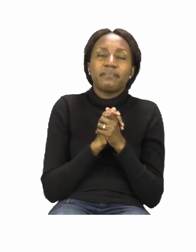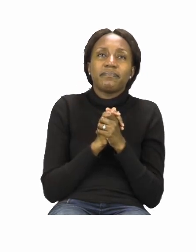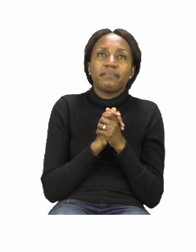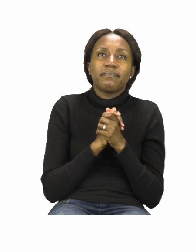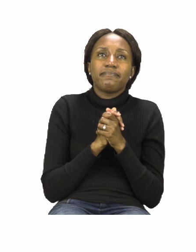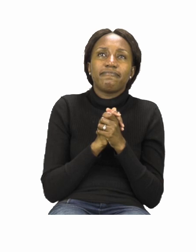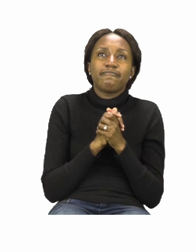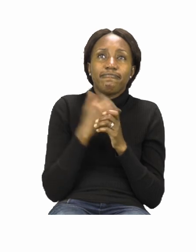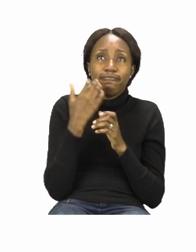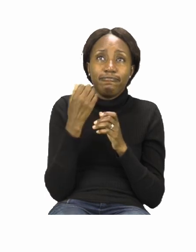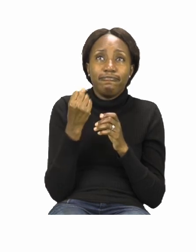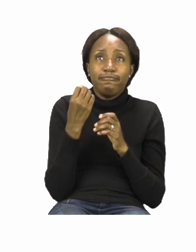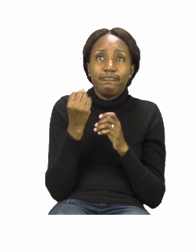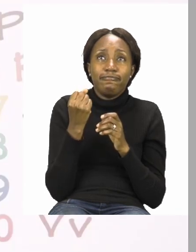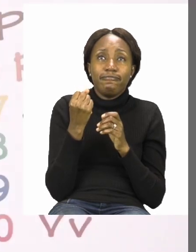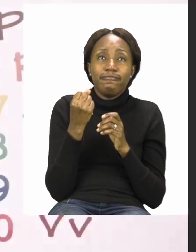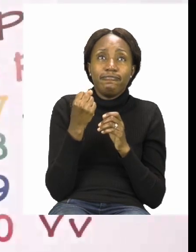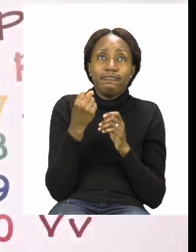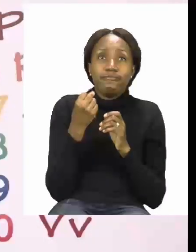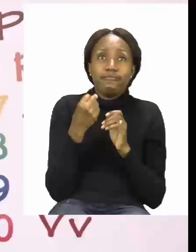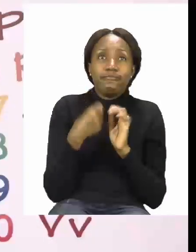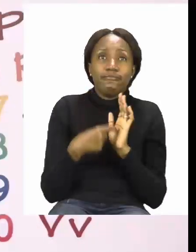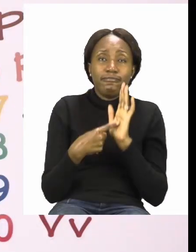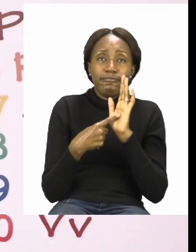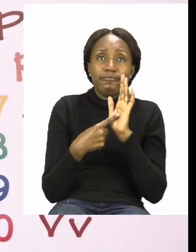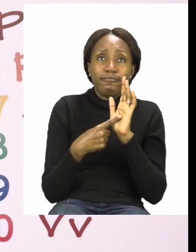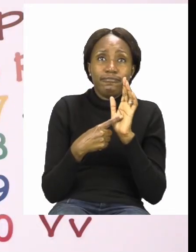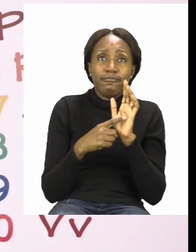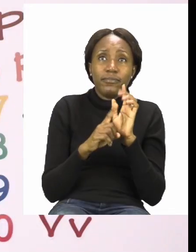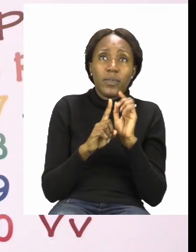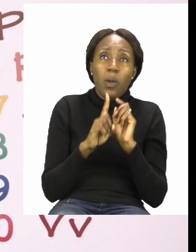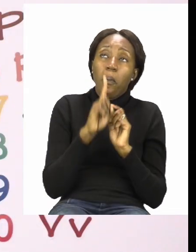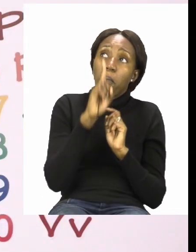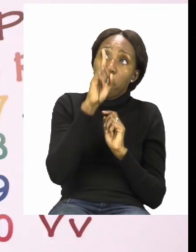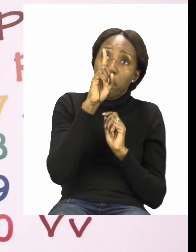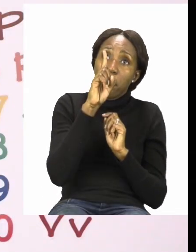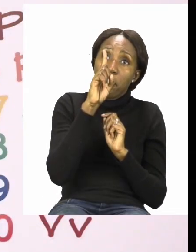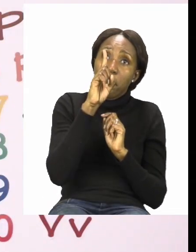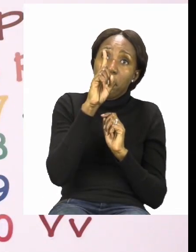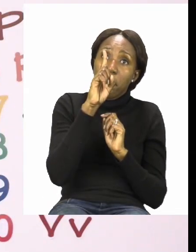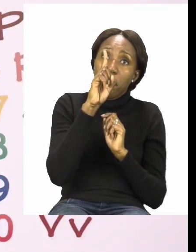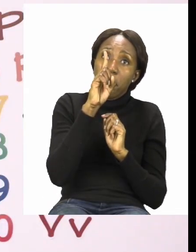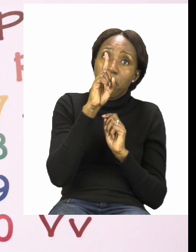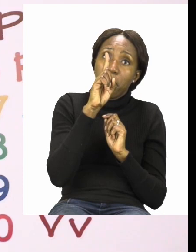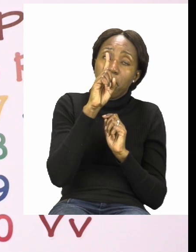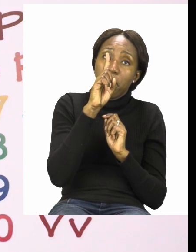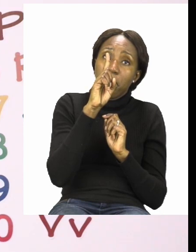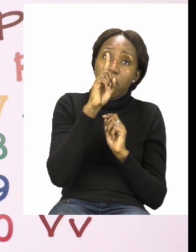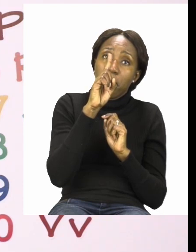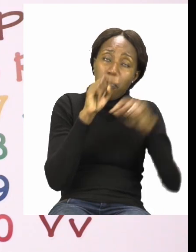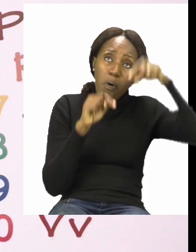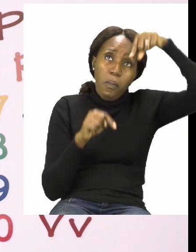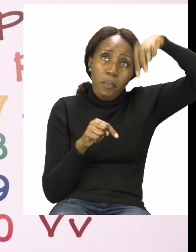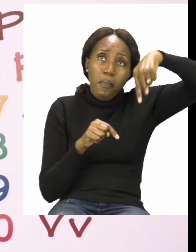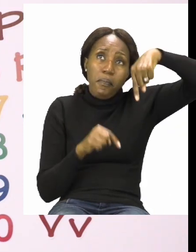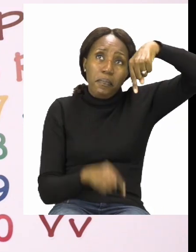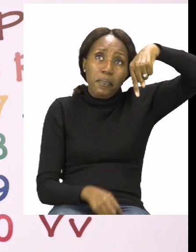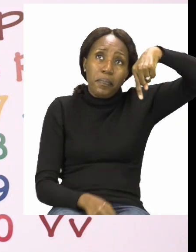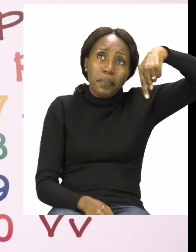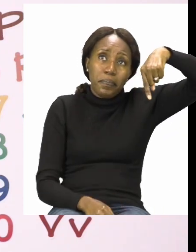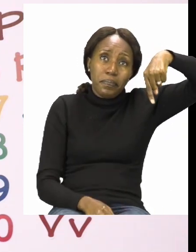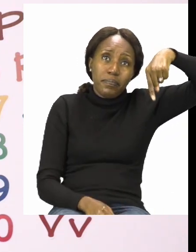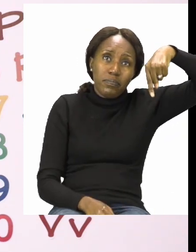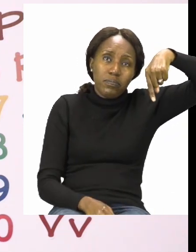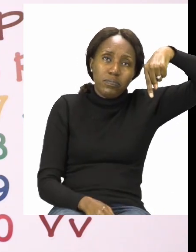my hand is showing us the first direction. The first direction is down. So